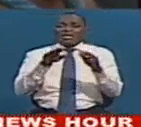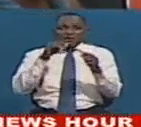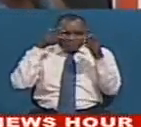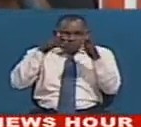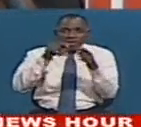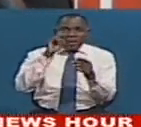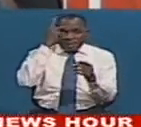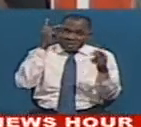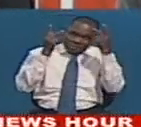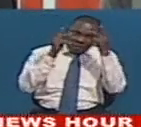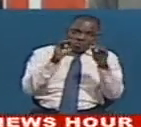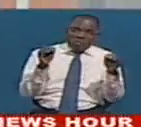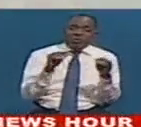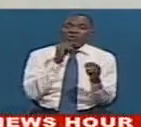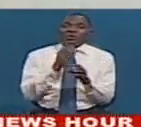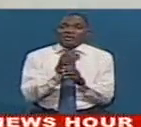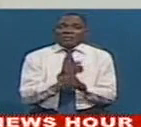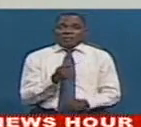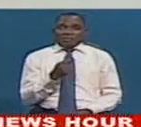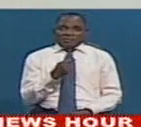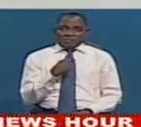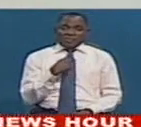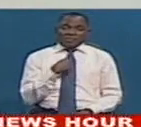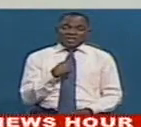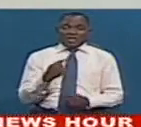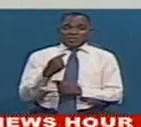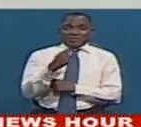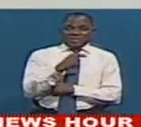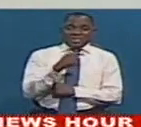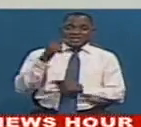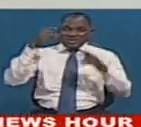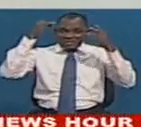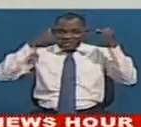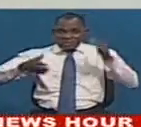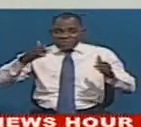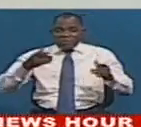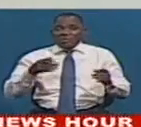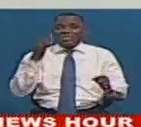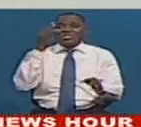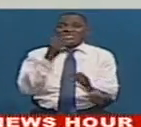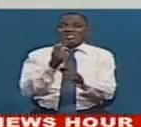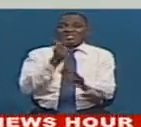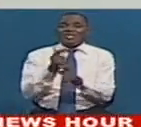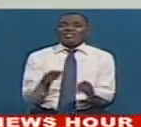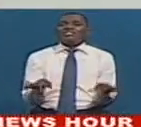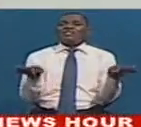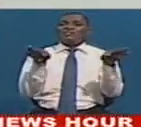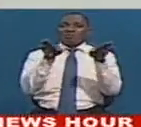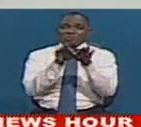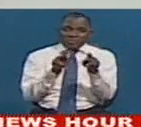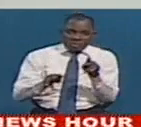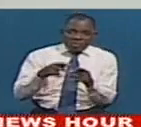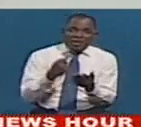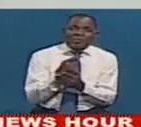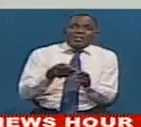partisan considerations or partiality. Our objectives today are paramount because they are objectives that have been defined for us by the people